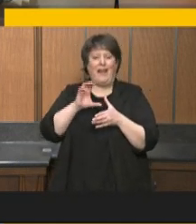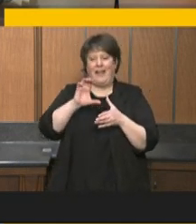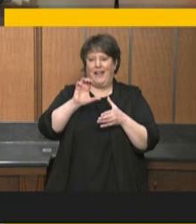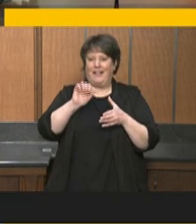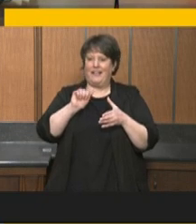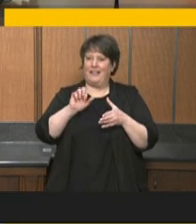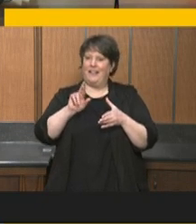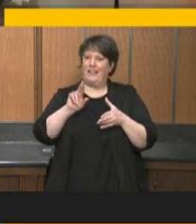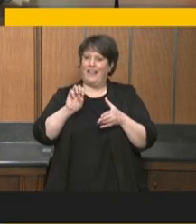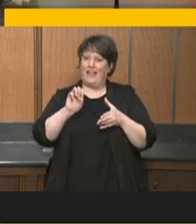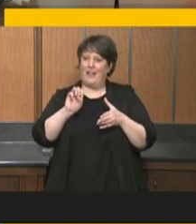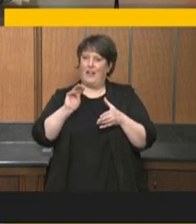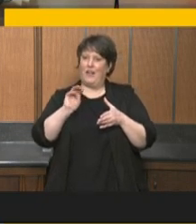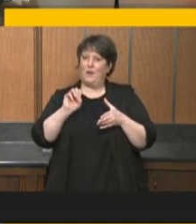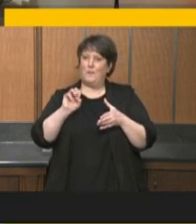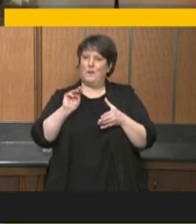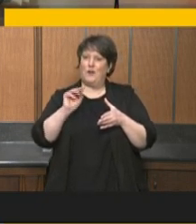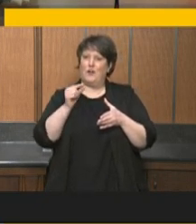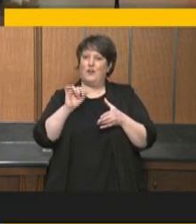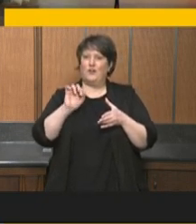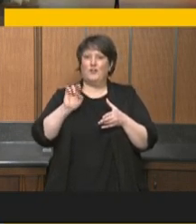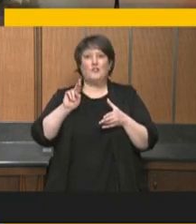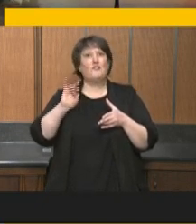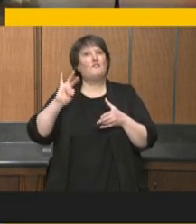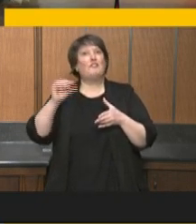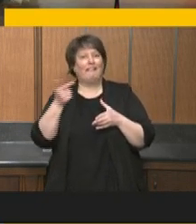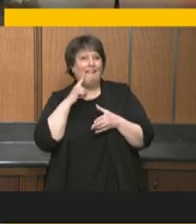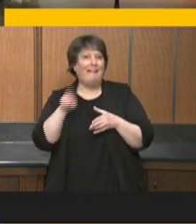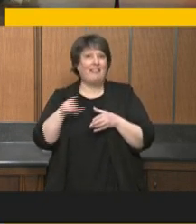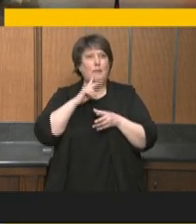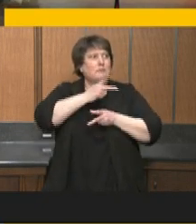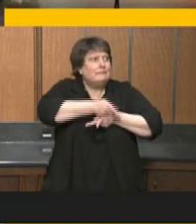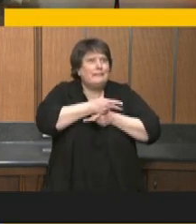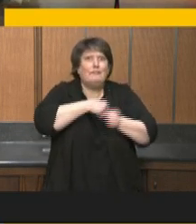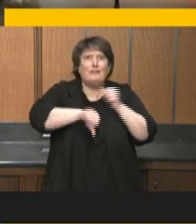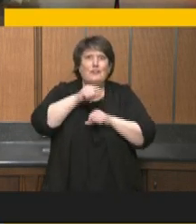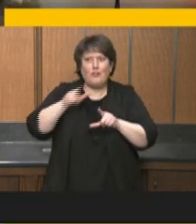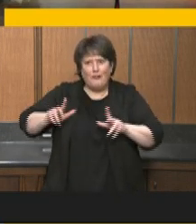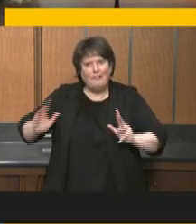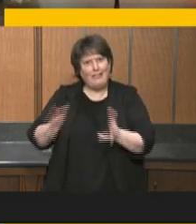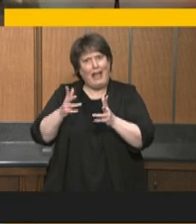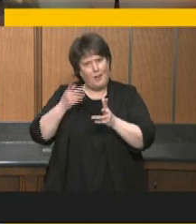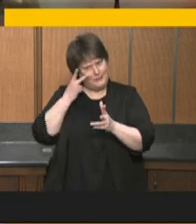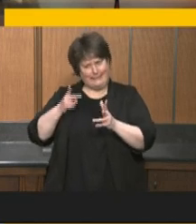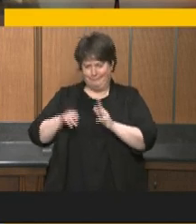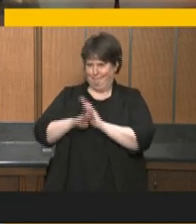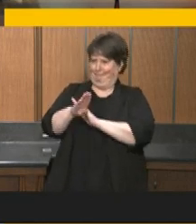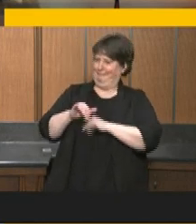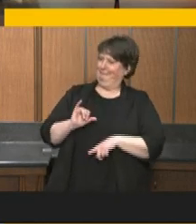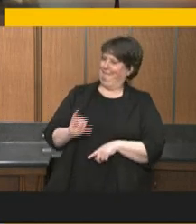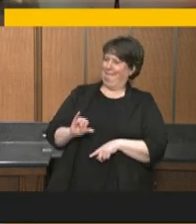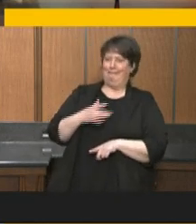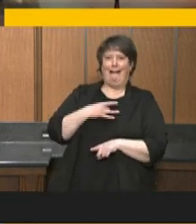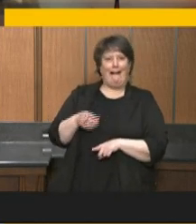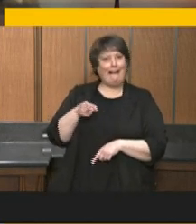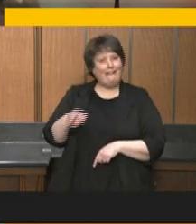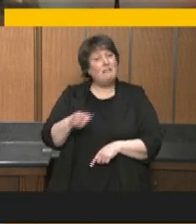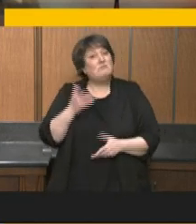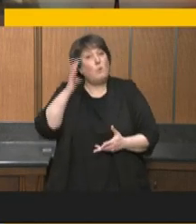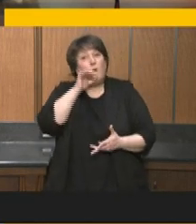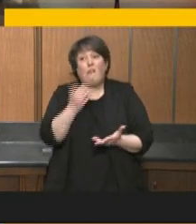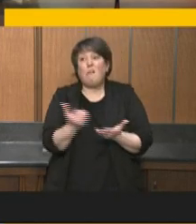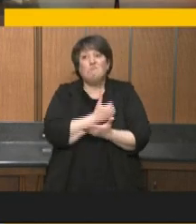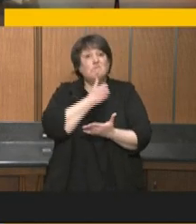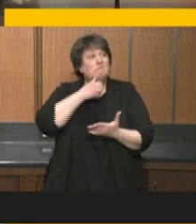trend, we can do our part in curbing an epidemic while being supportive of each other. So this is our chance, right here, right